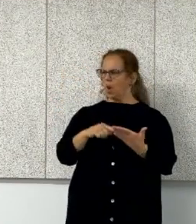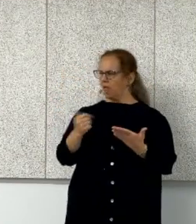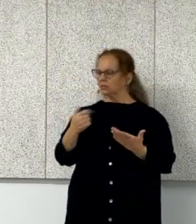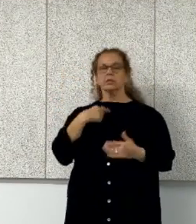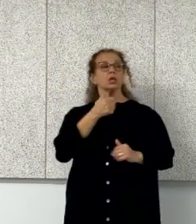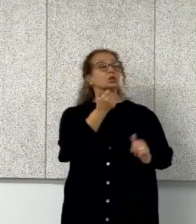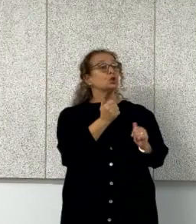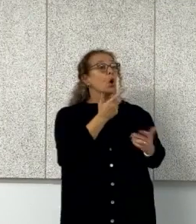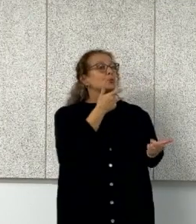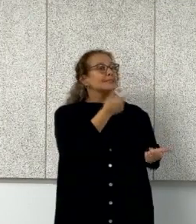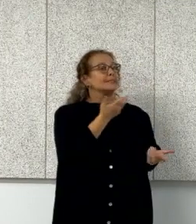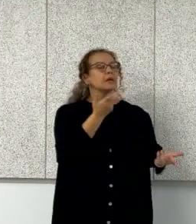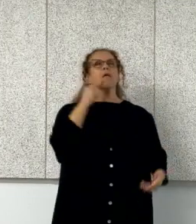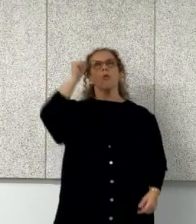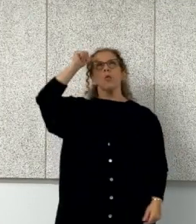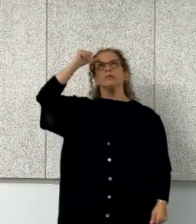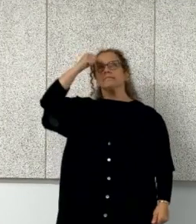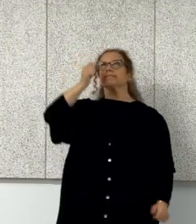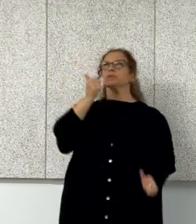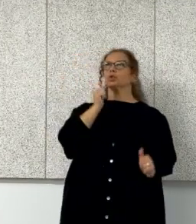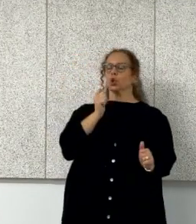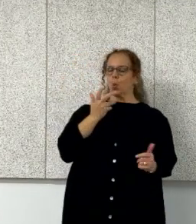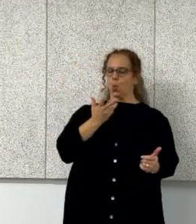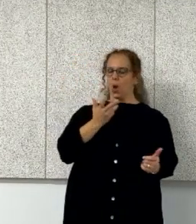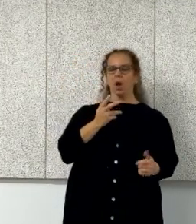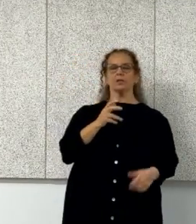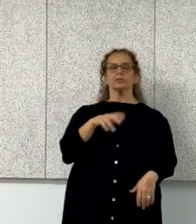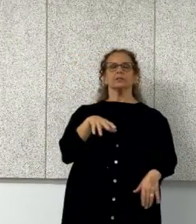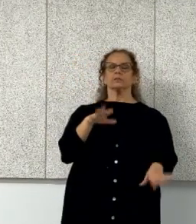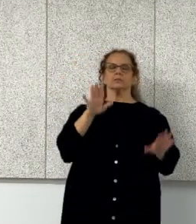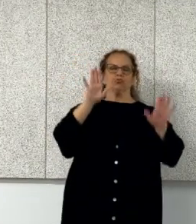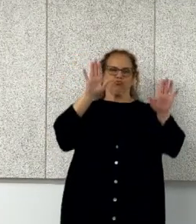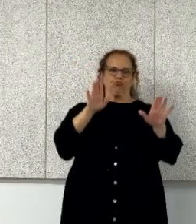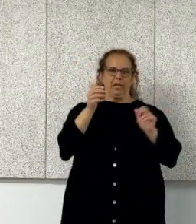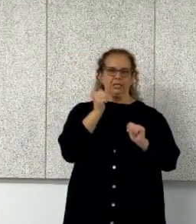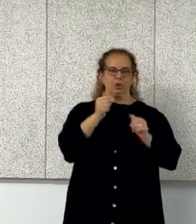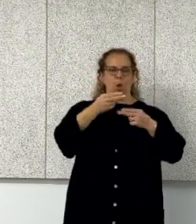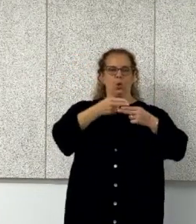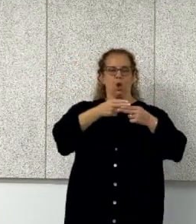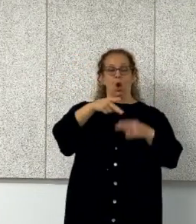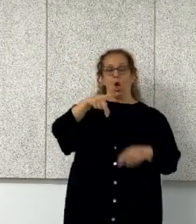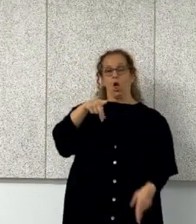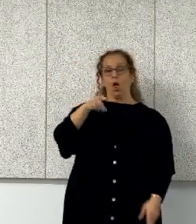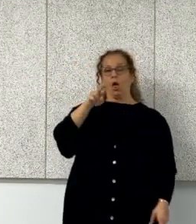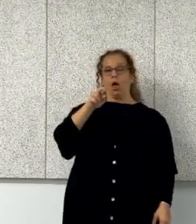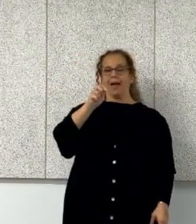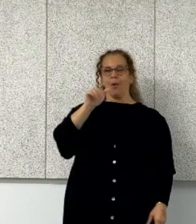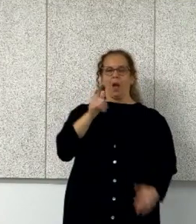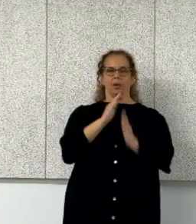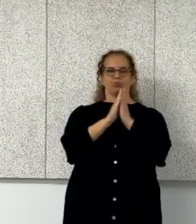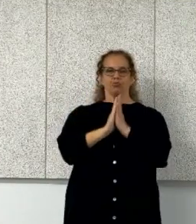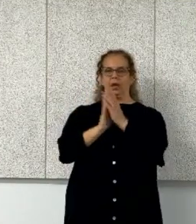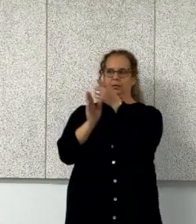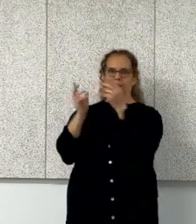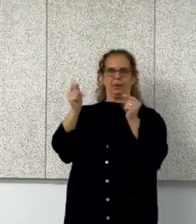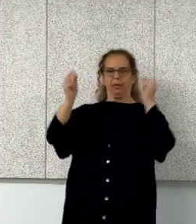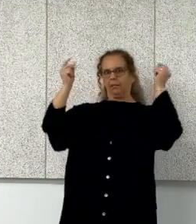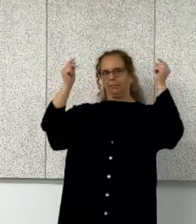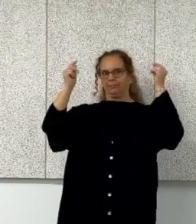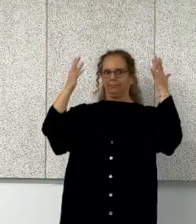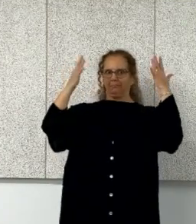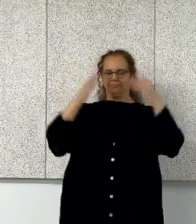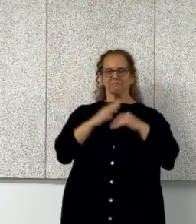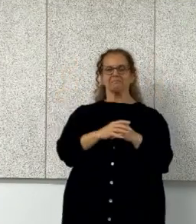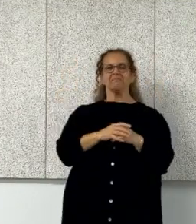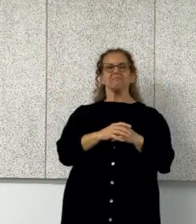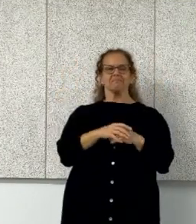What show? The show's sticking with you. The show that's sticking with me right now is fantastic. It's called Prey by our friends at Ars Nova.